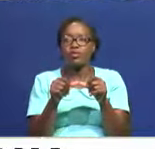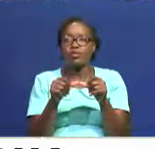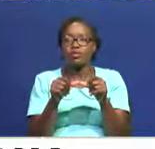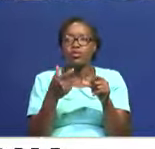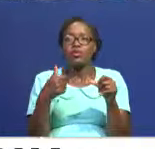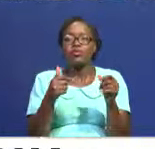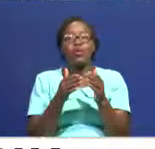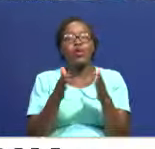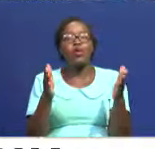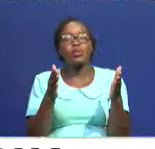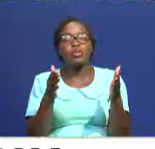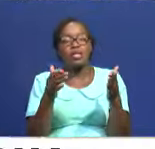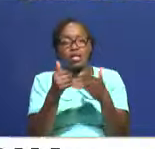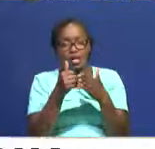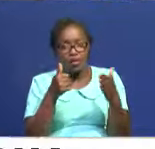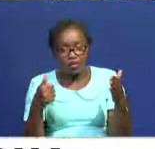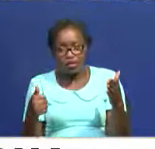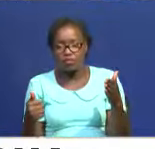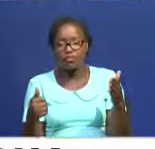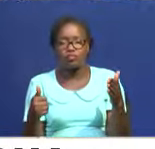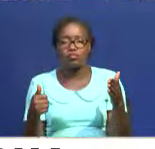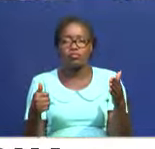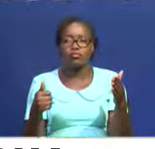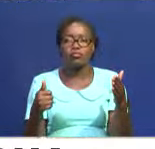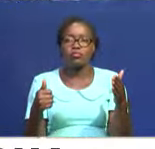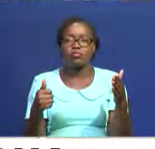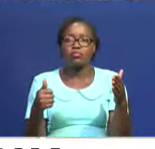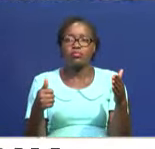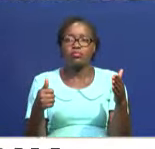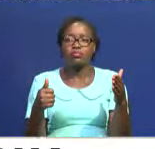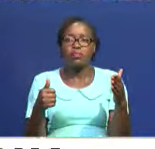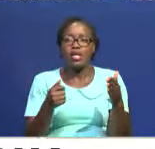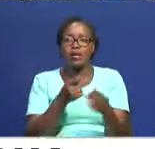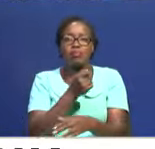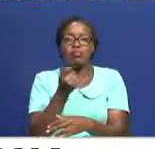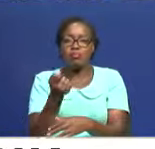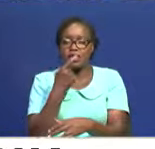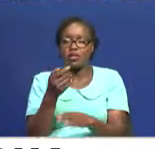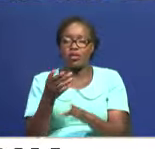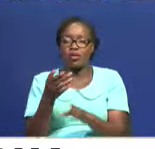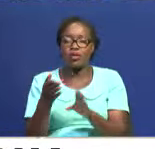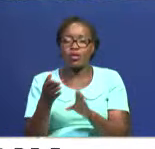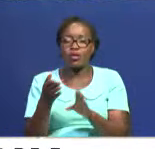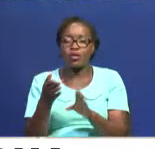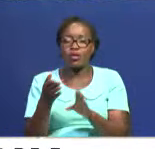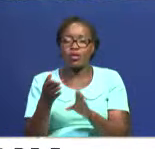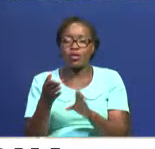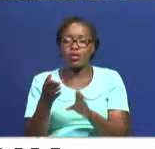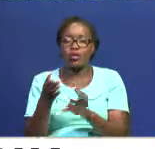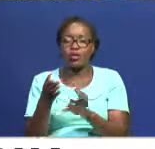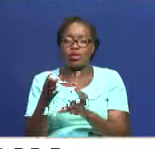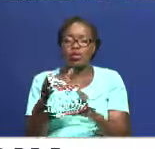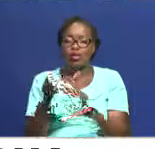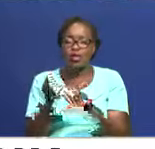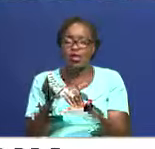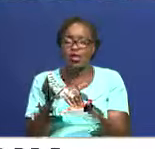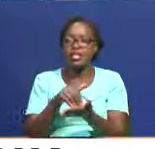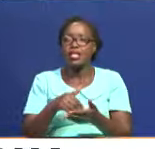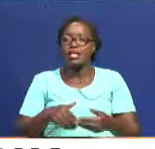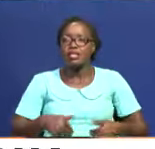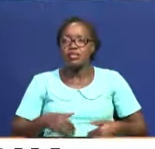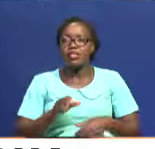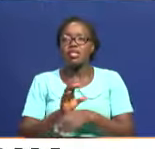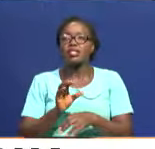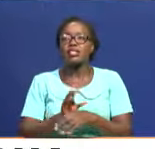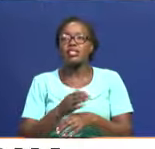we are opening up the cathedral as a medical emergency response. Jana katika kanisa